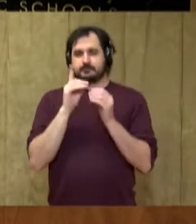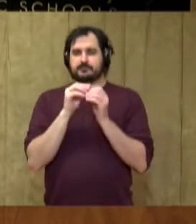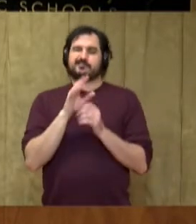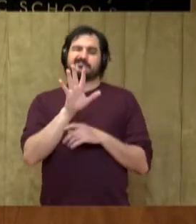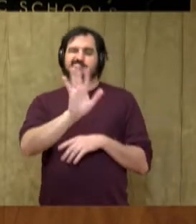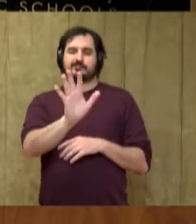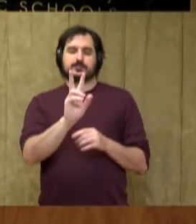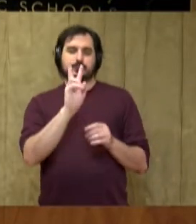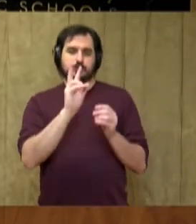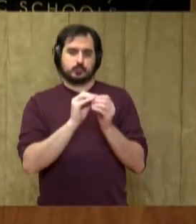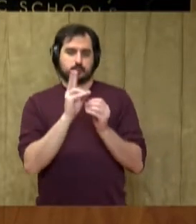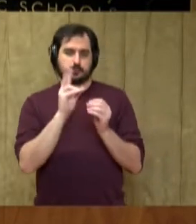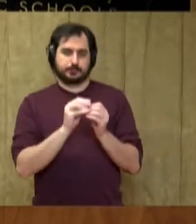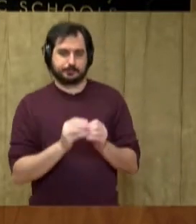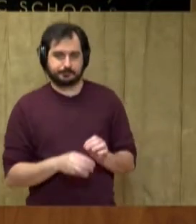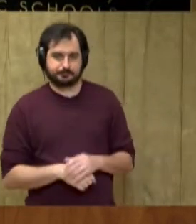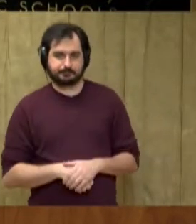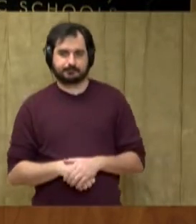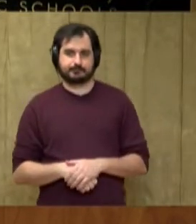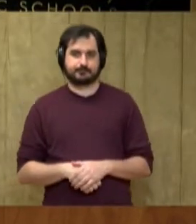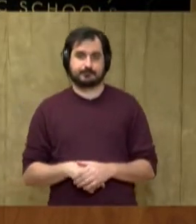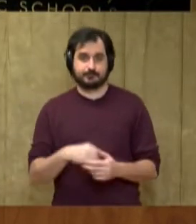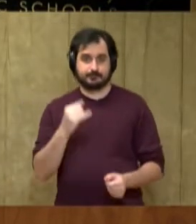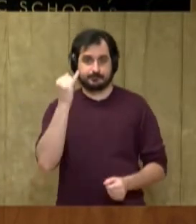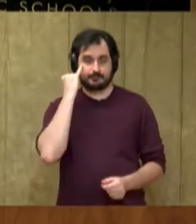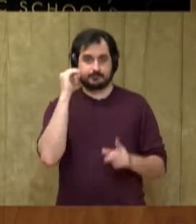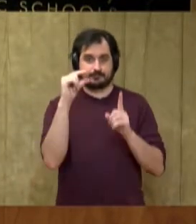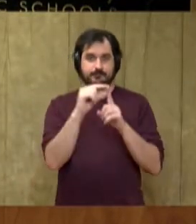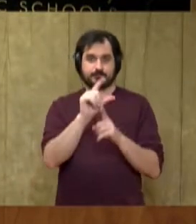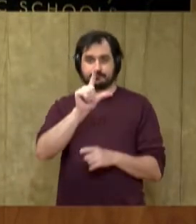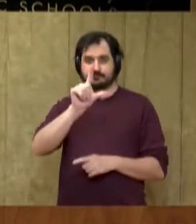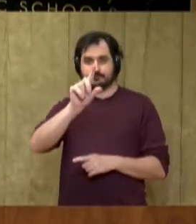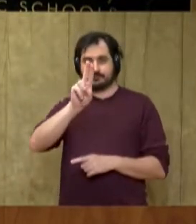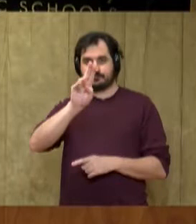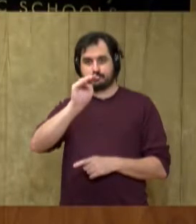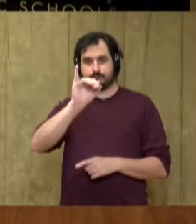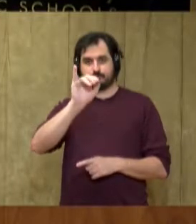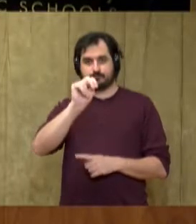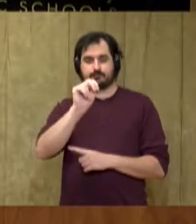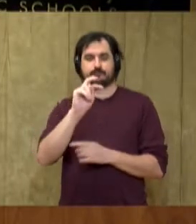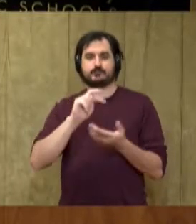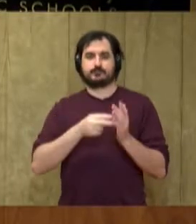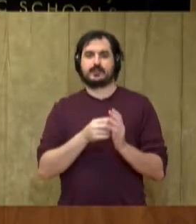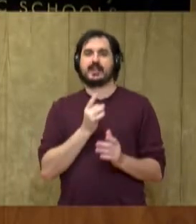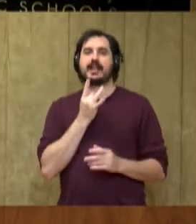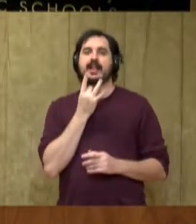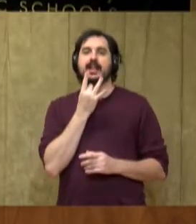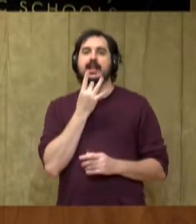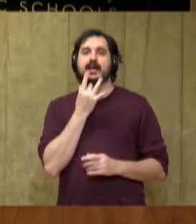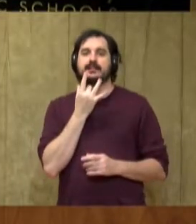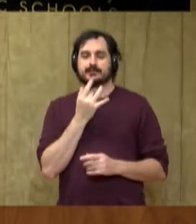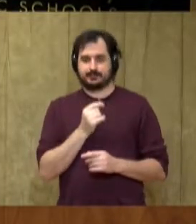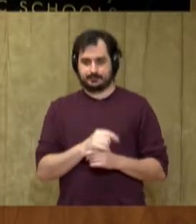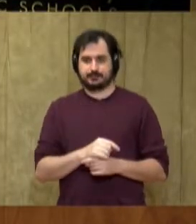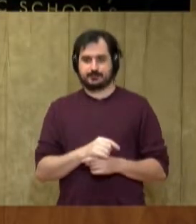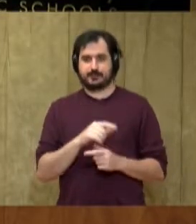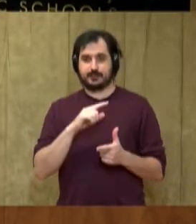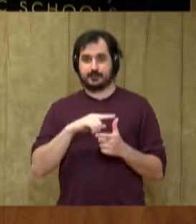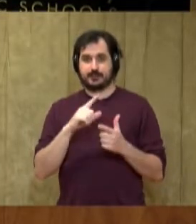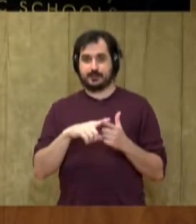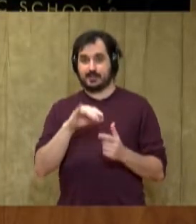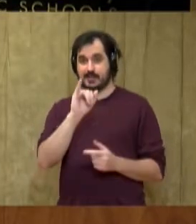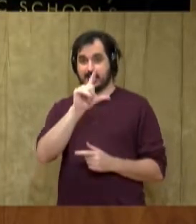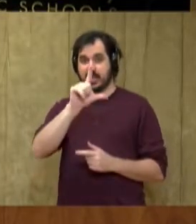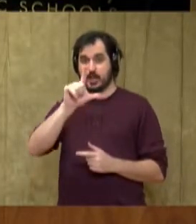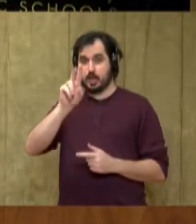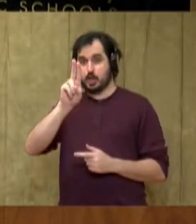more. All right? If the root lumen means light, then illuminate must mean, okay, light.